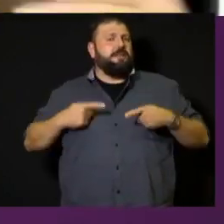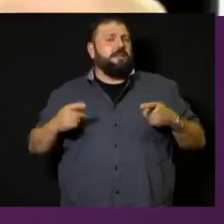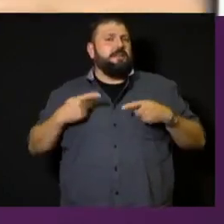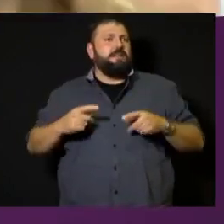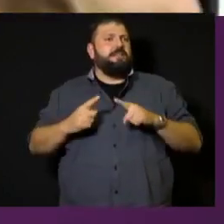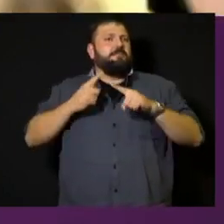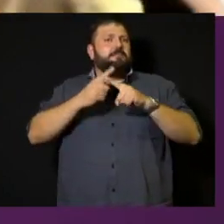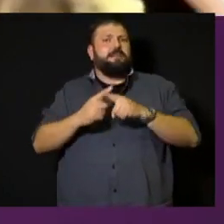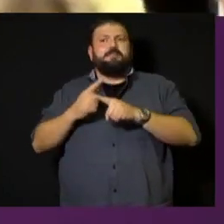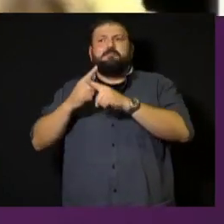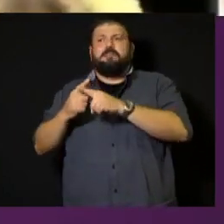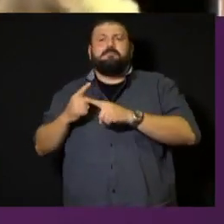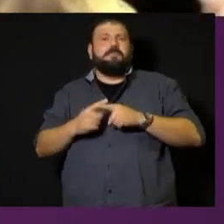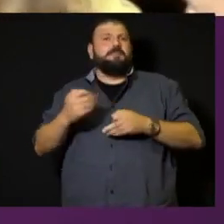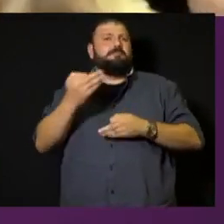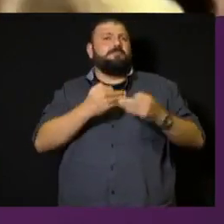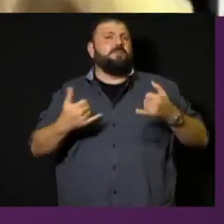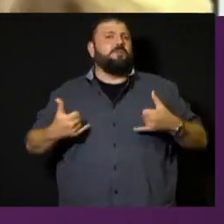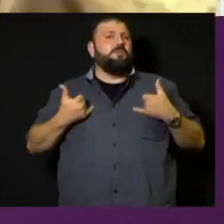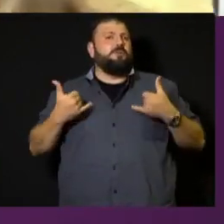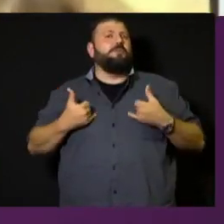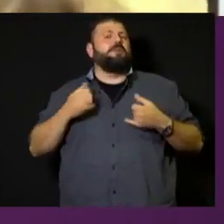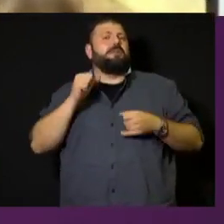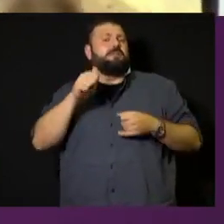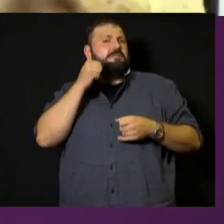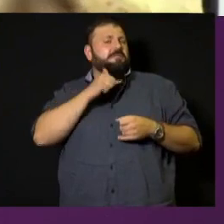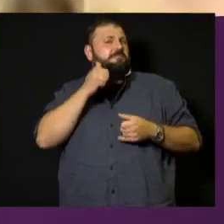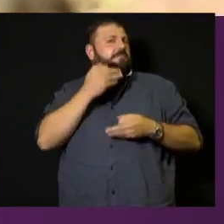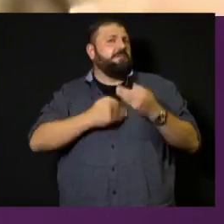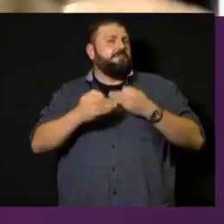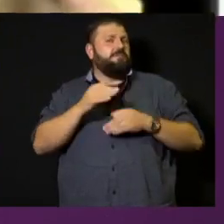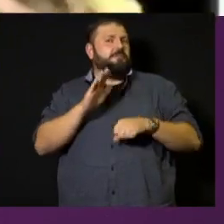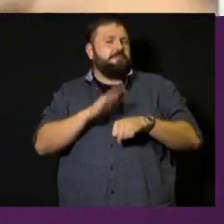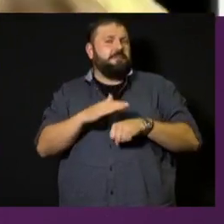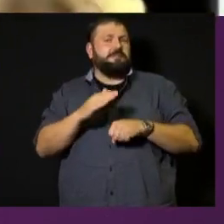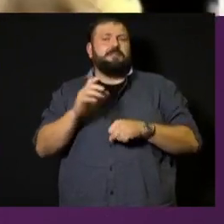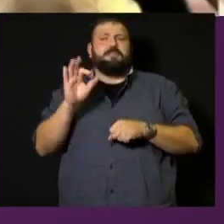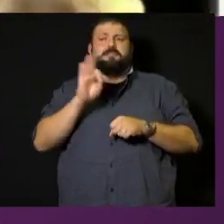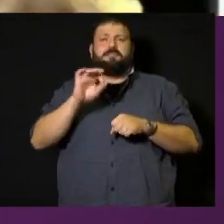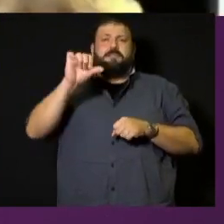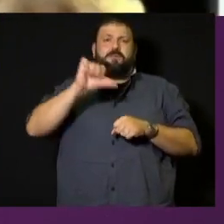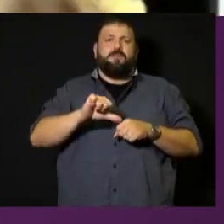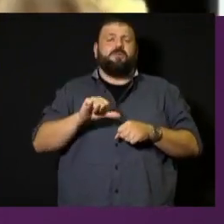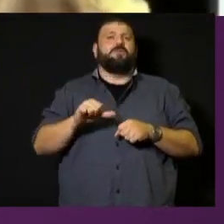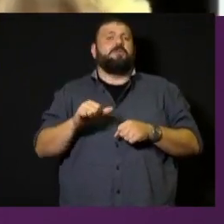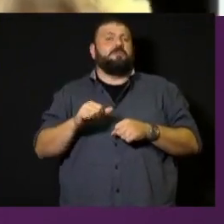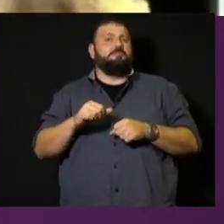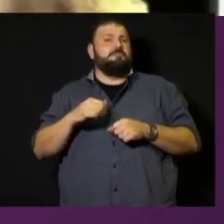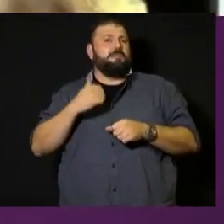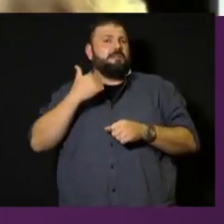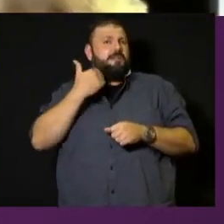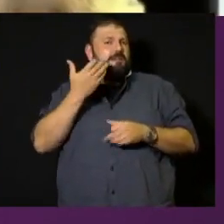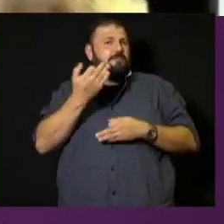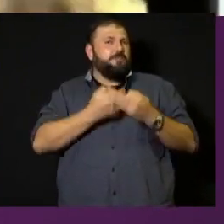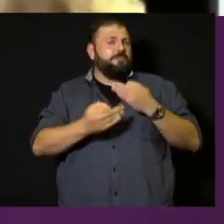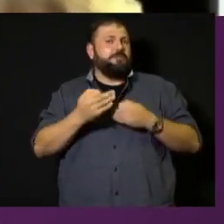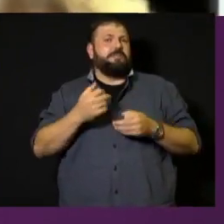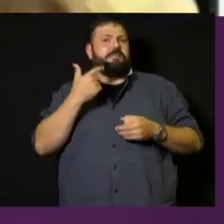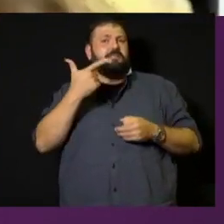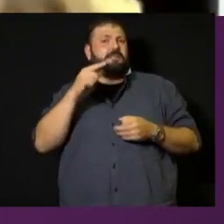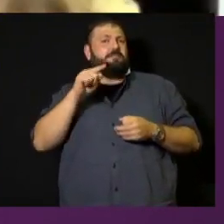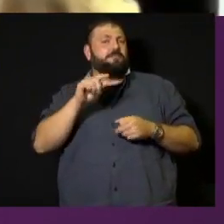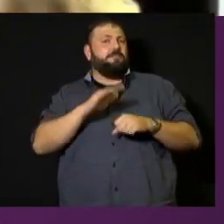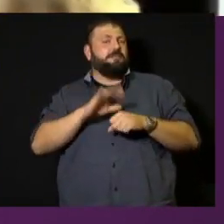will all the young people will be with this company in the future. So if today we